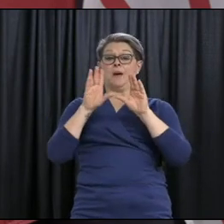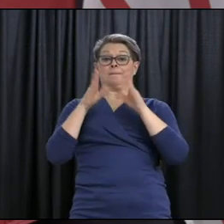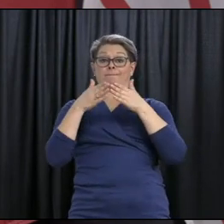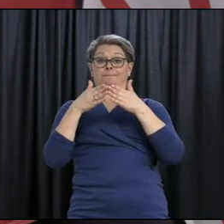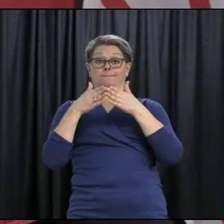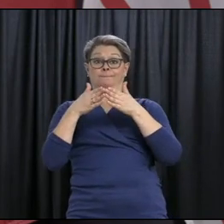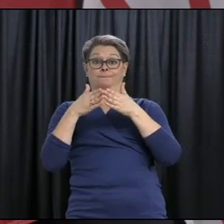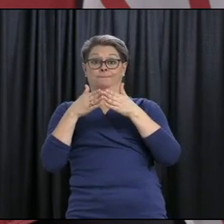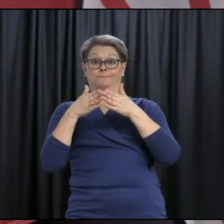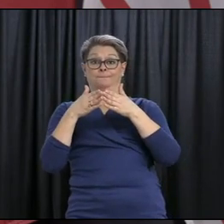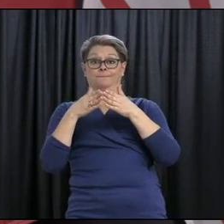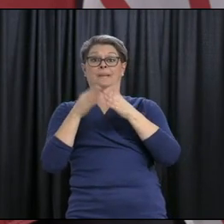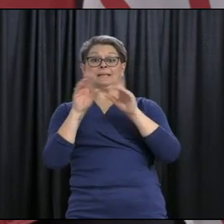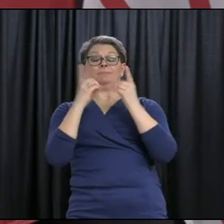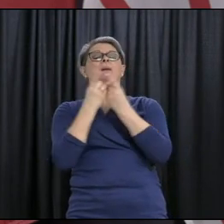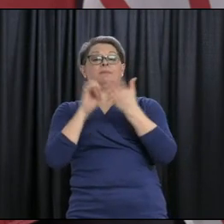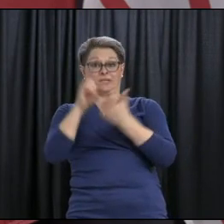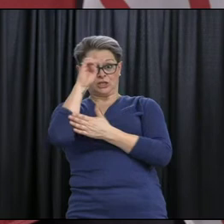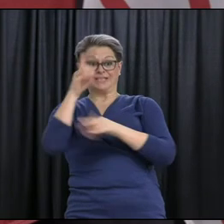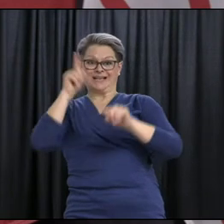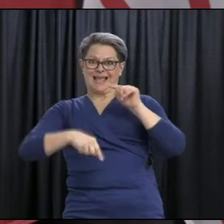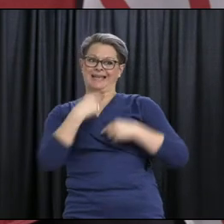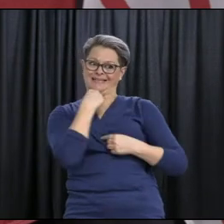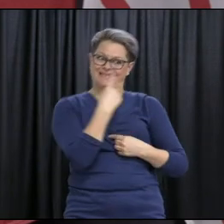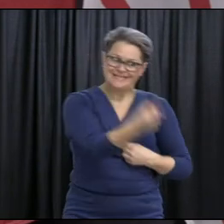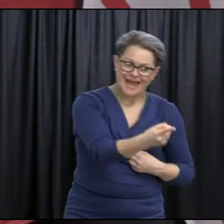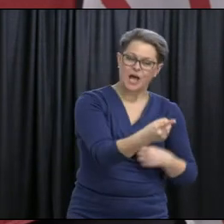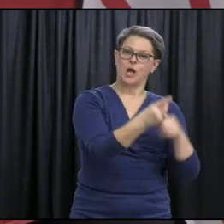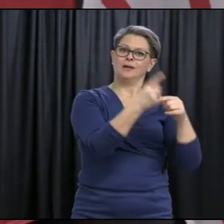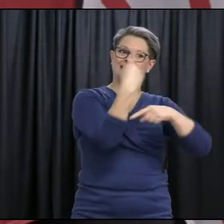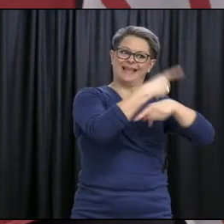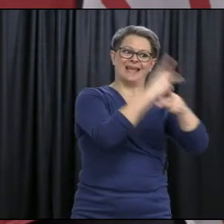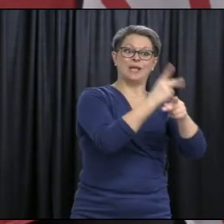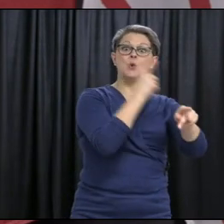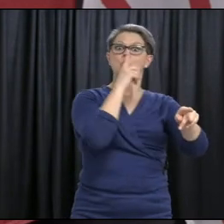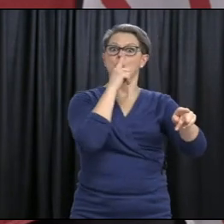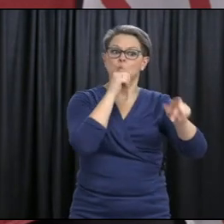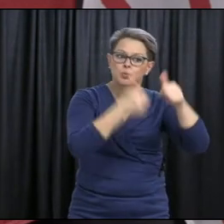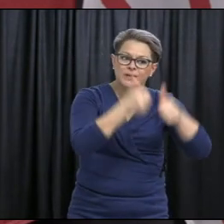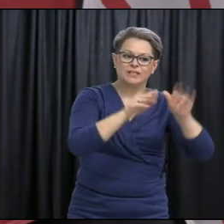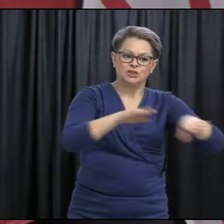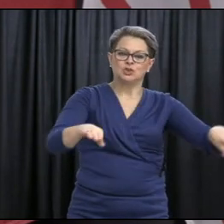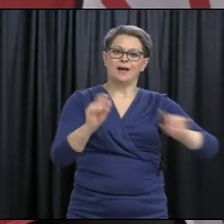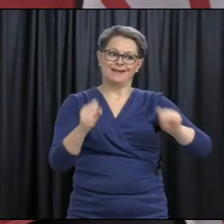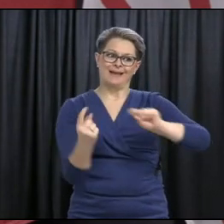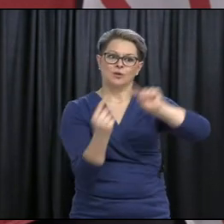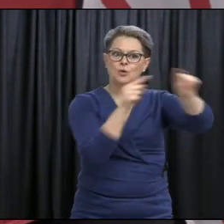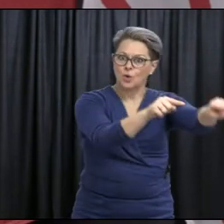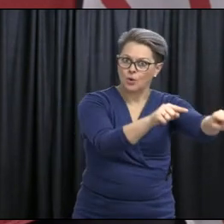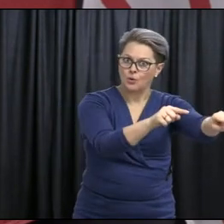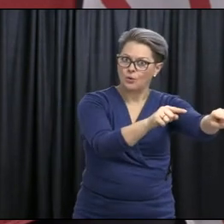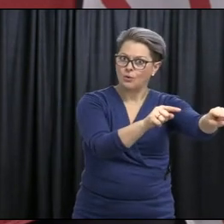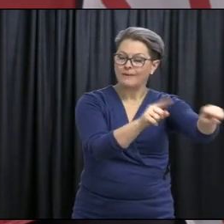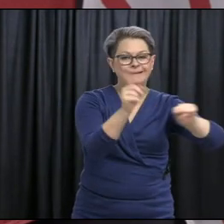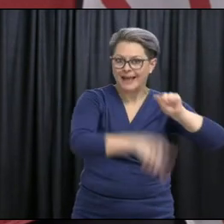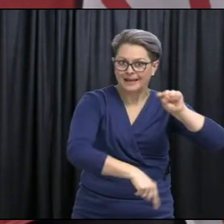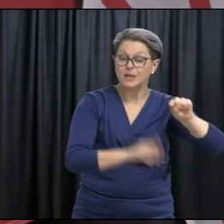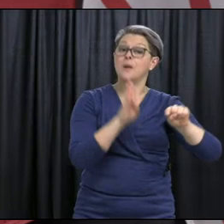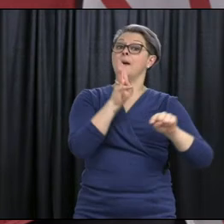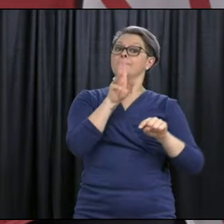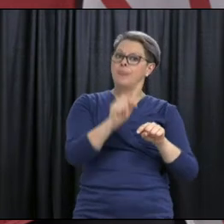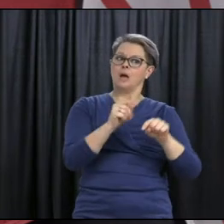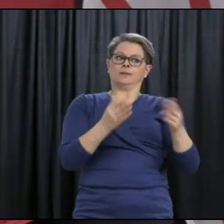health orders, we can be more stringent. The guidance we have today from public health is that it